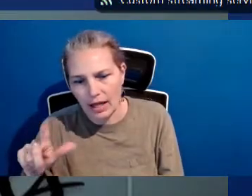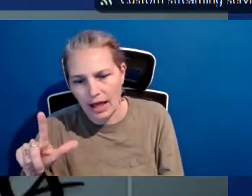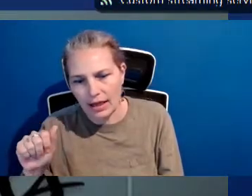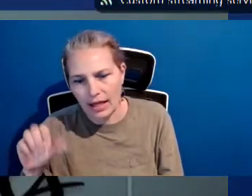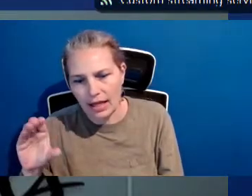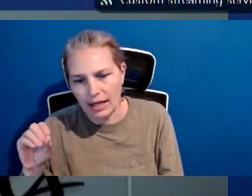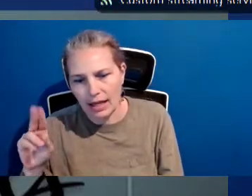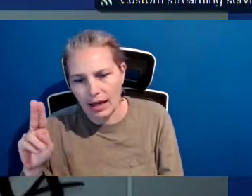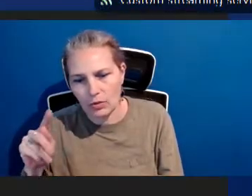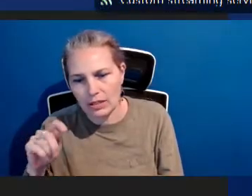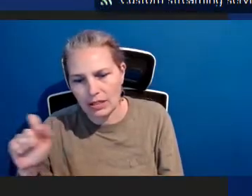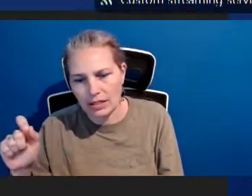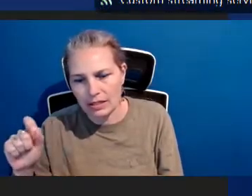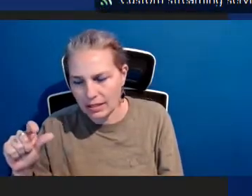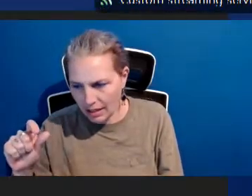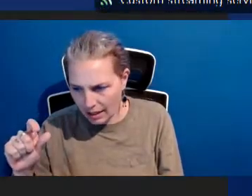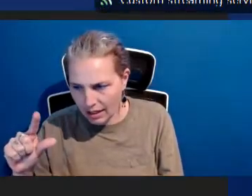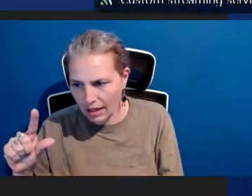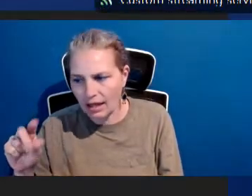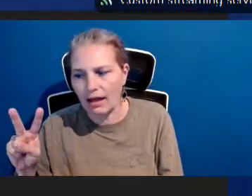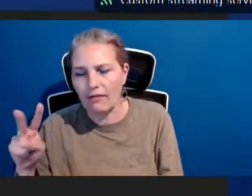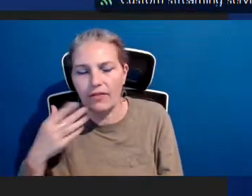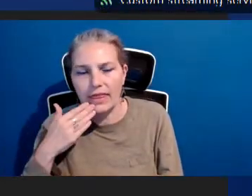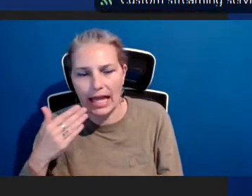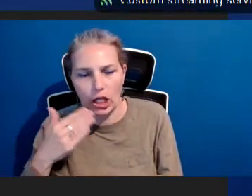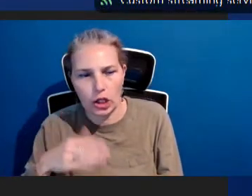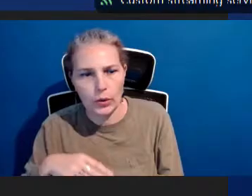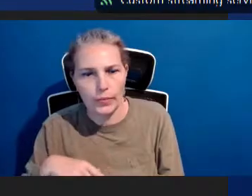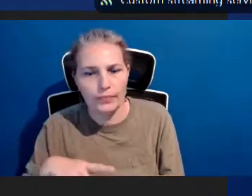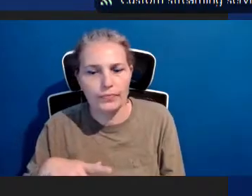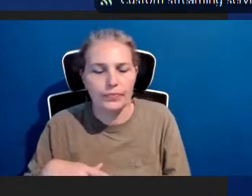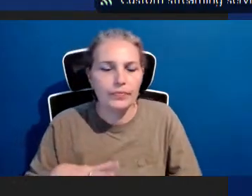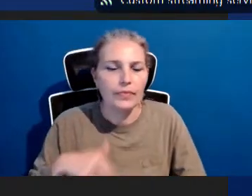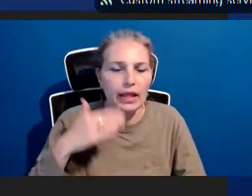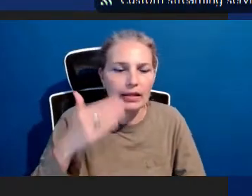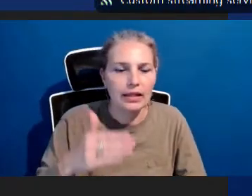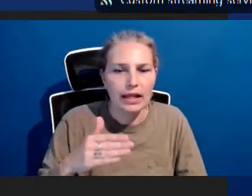Thank you. Thank you. Our next question is for Colonel Abichal.